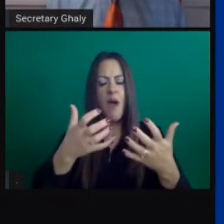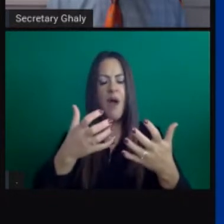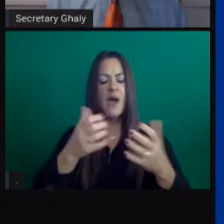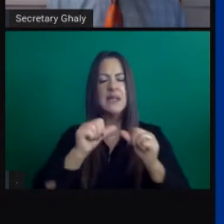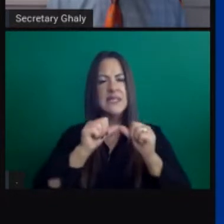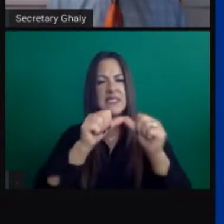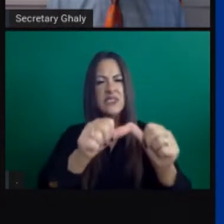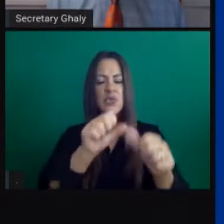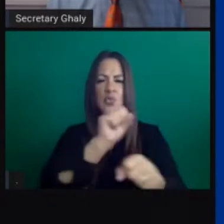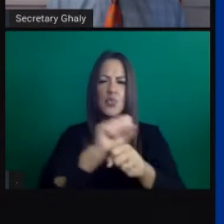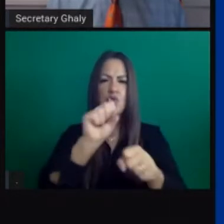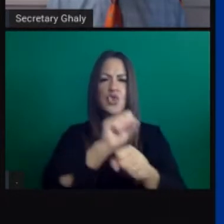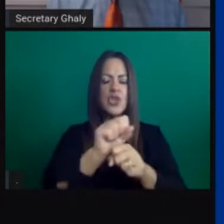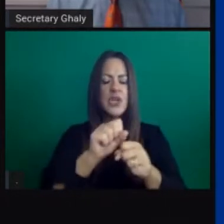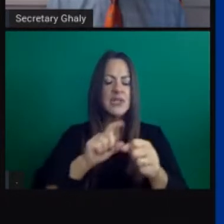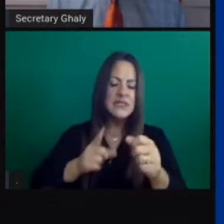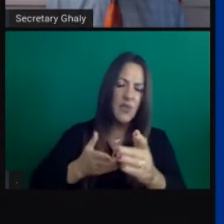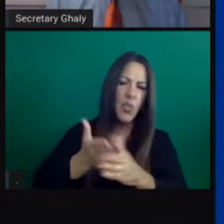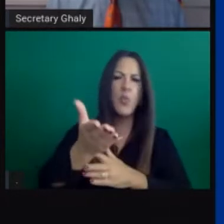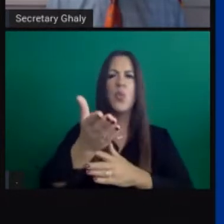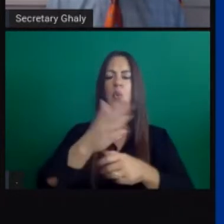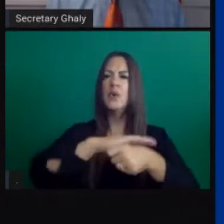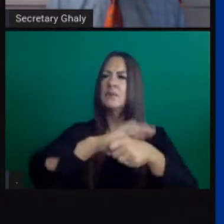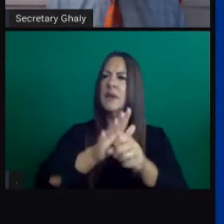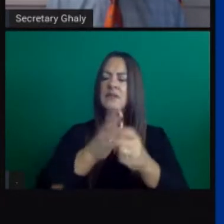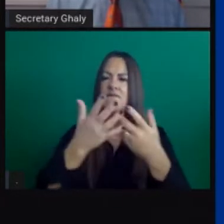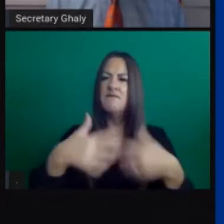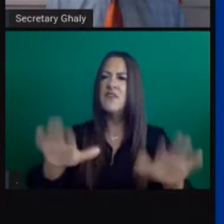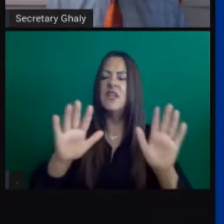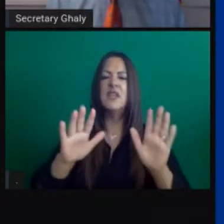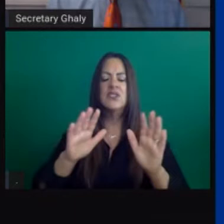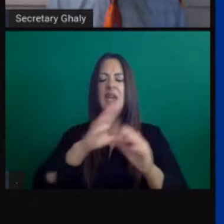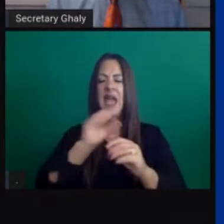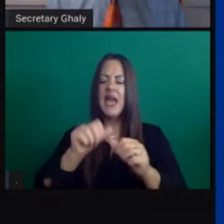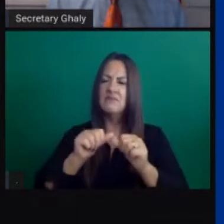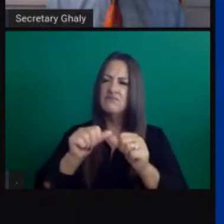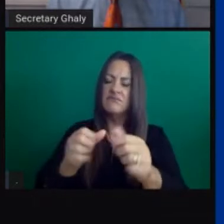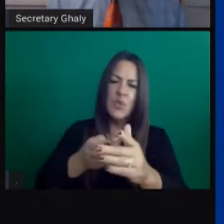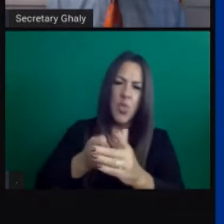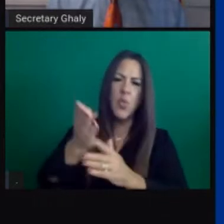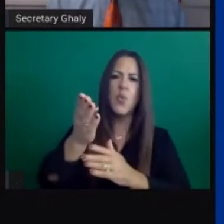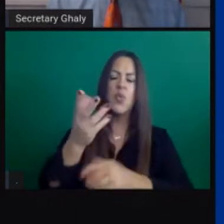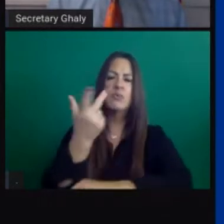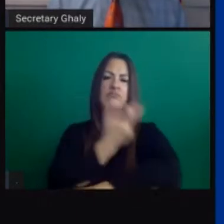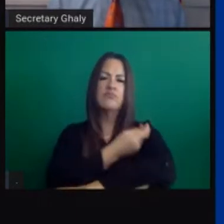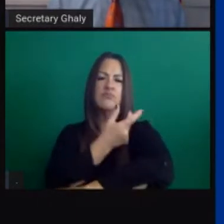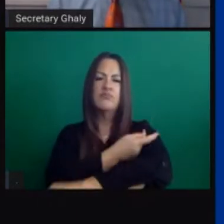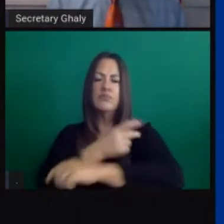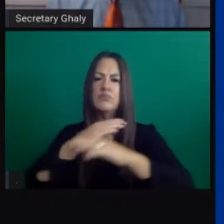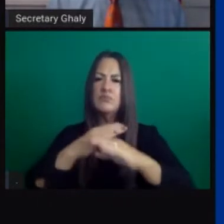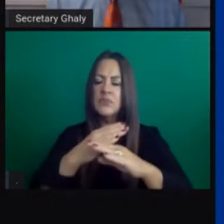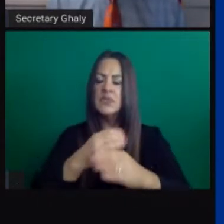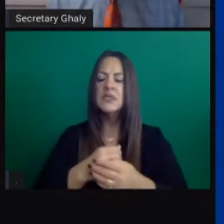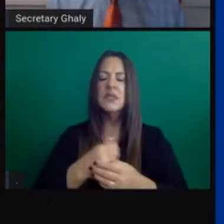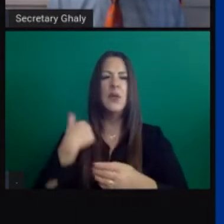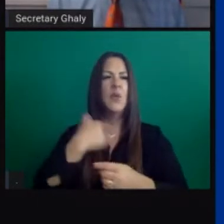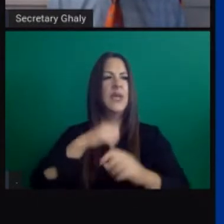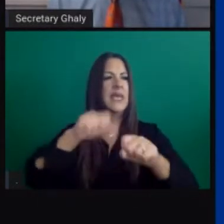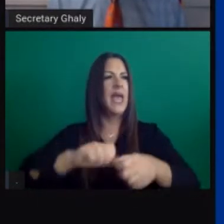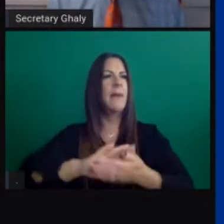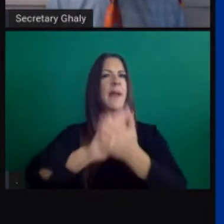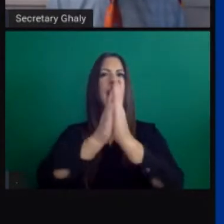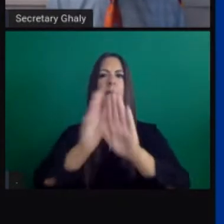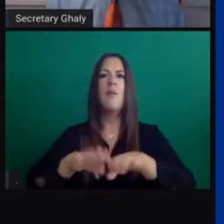until we're through this pandemic, through the vaccine portion, where we can begin to